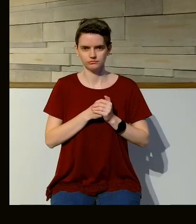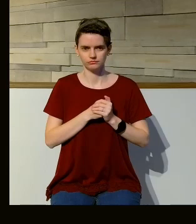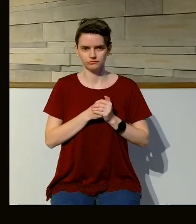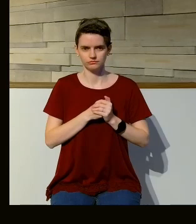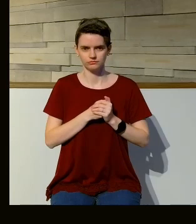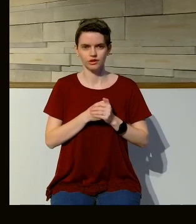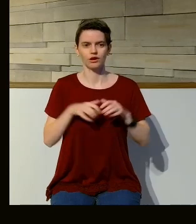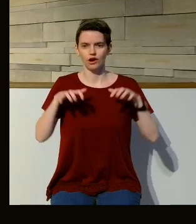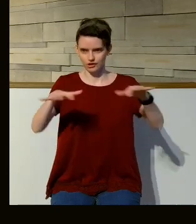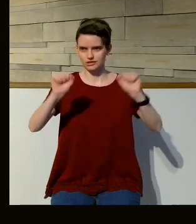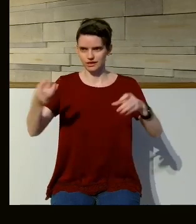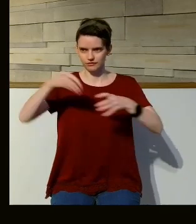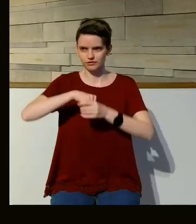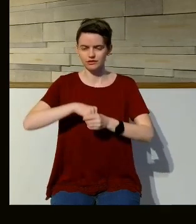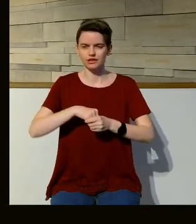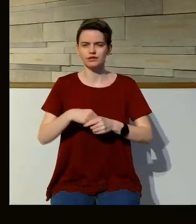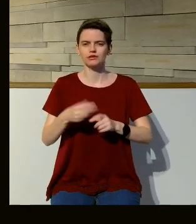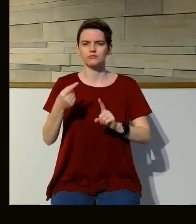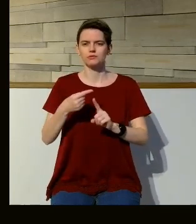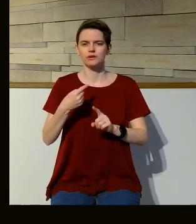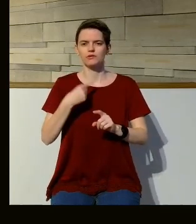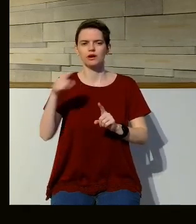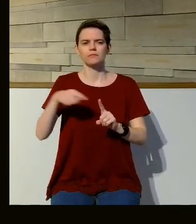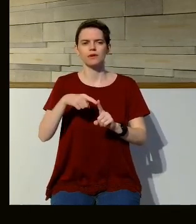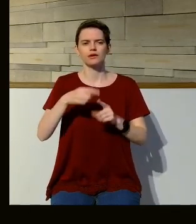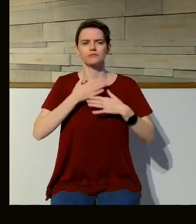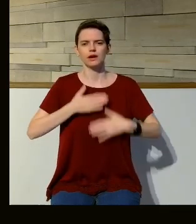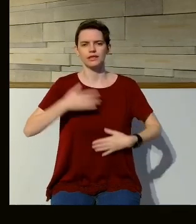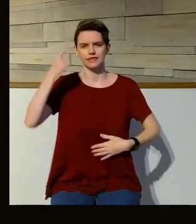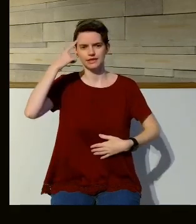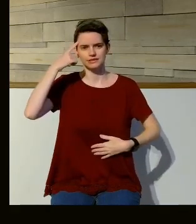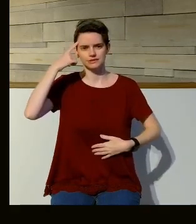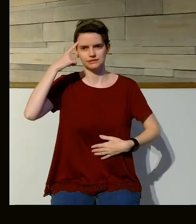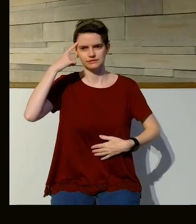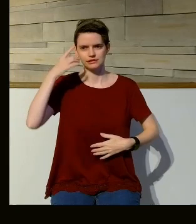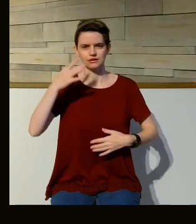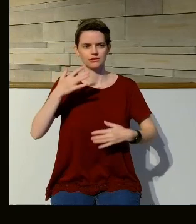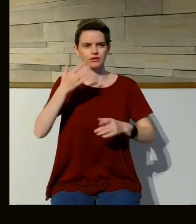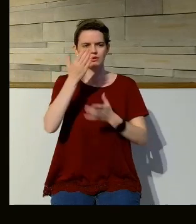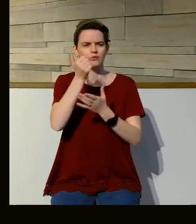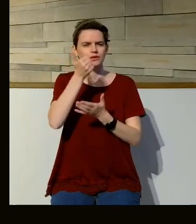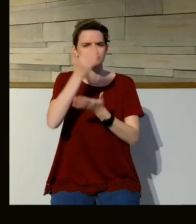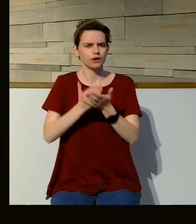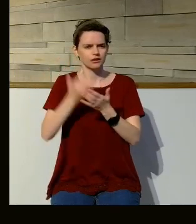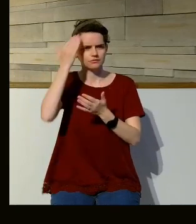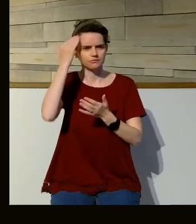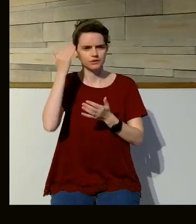Audience participation. Can you please point to me to what part of your body thinks? Can you do that for me? Point to what part of your body thinks.